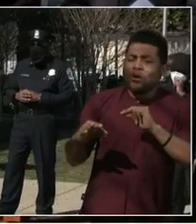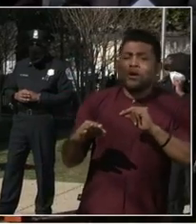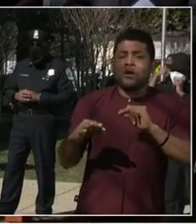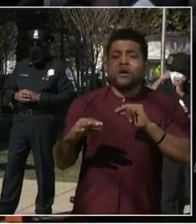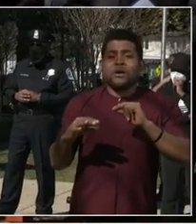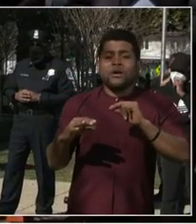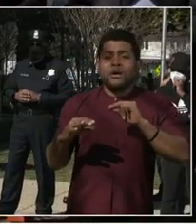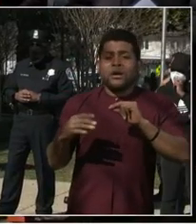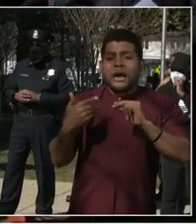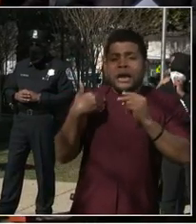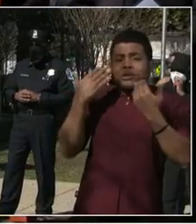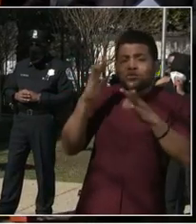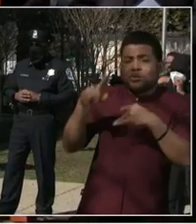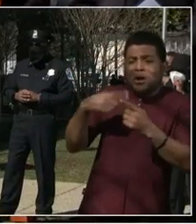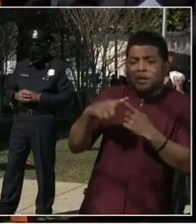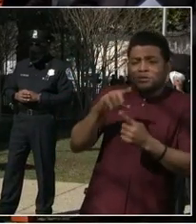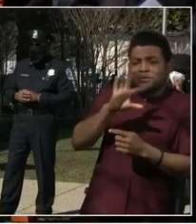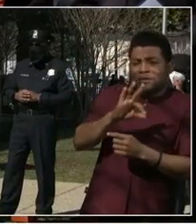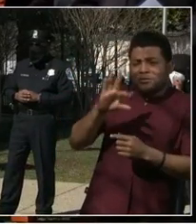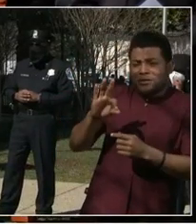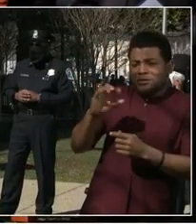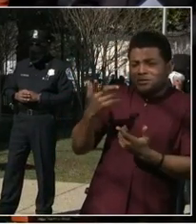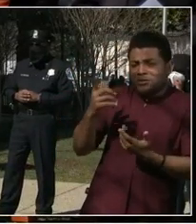I don't know anything about Fairfax County.